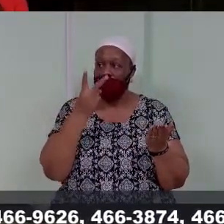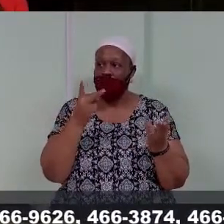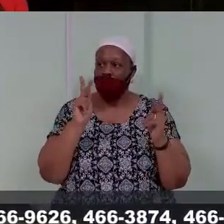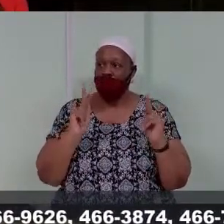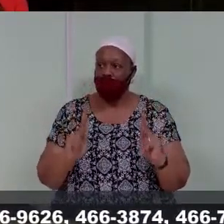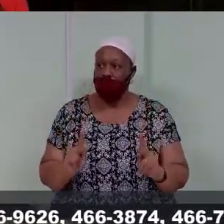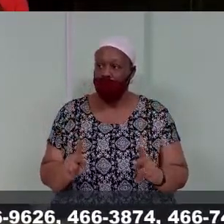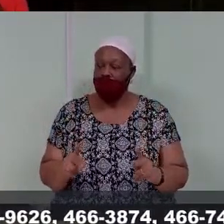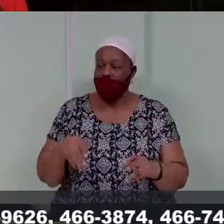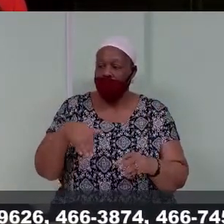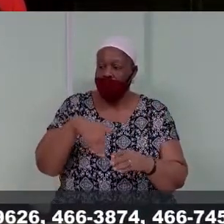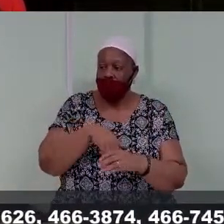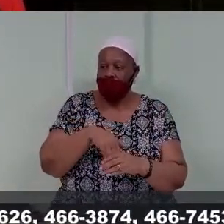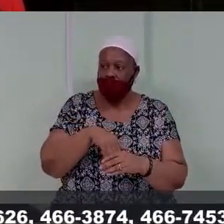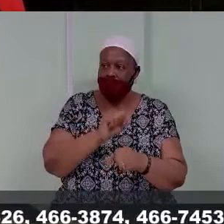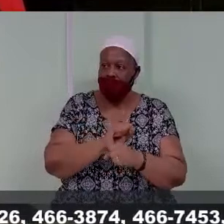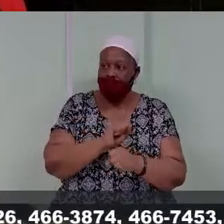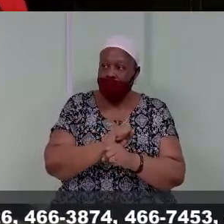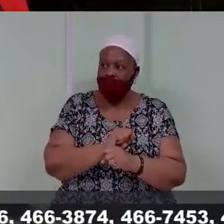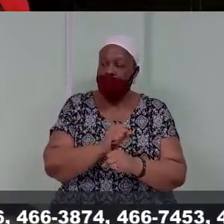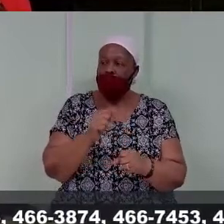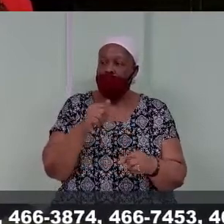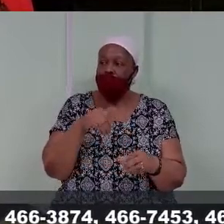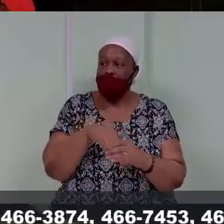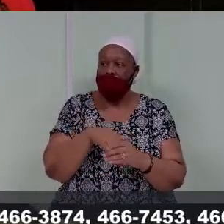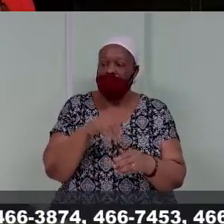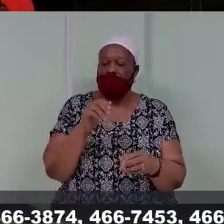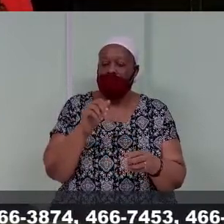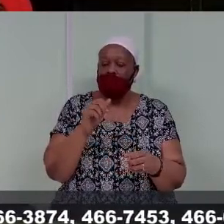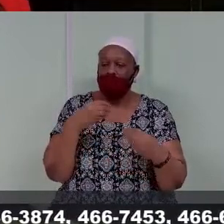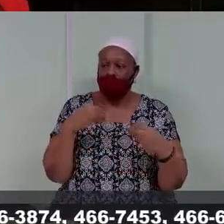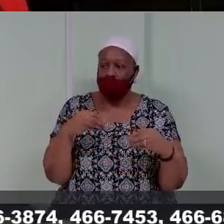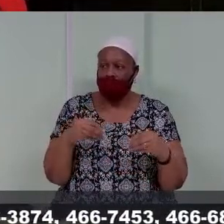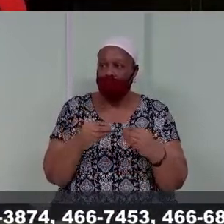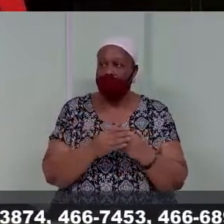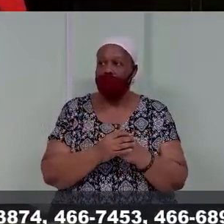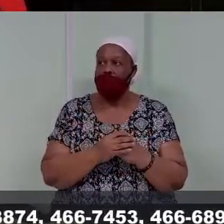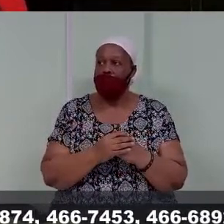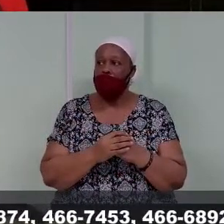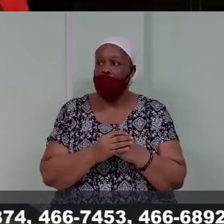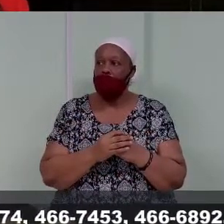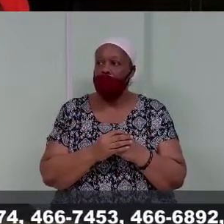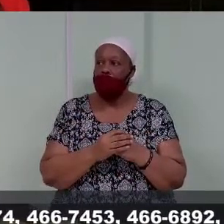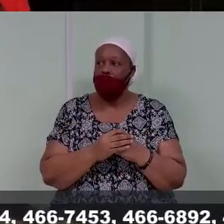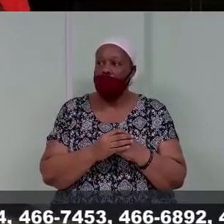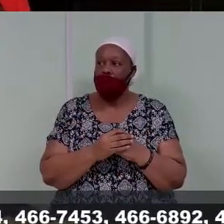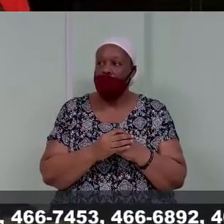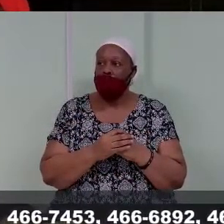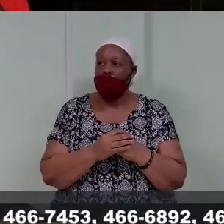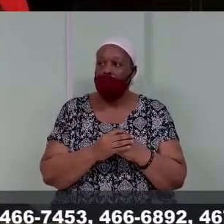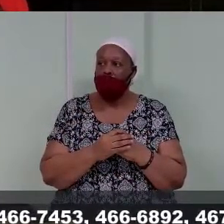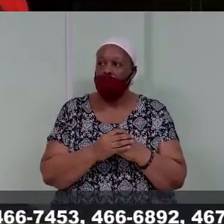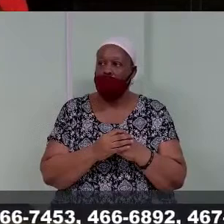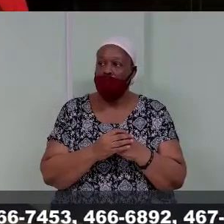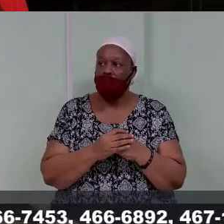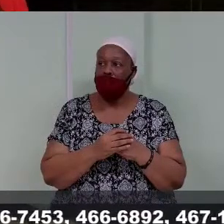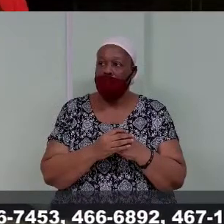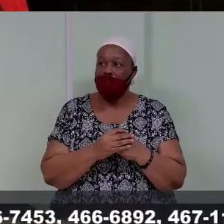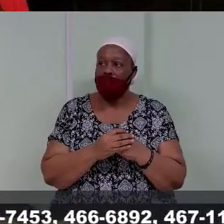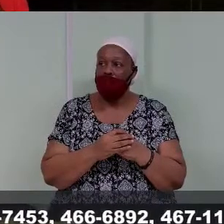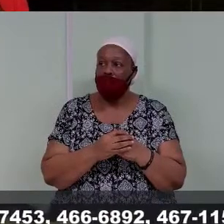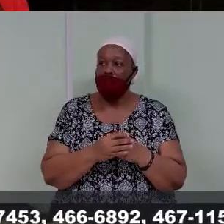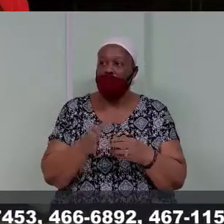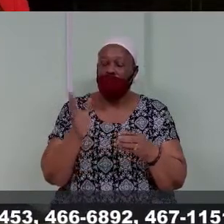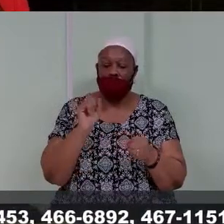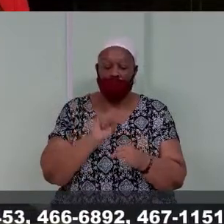Amory Enterprises. On my right is Ms. Denise Maloney, and Ms. Maloney is the director of Amory